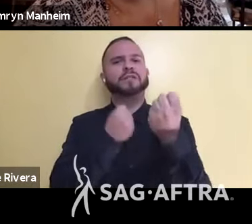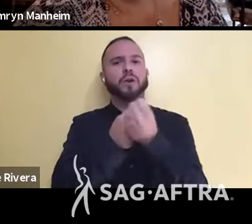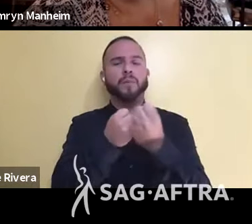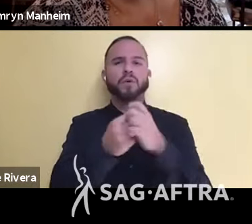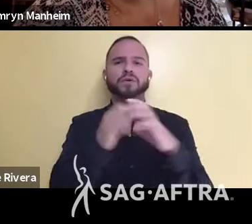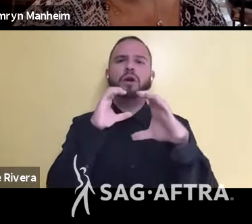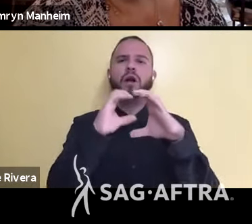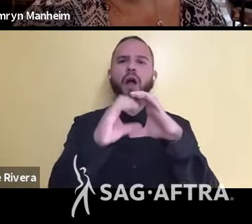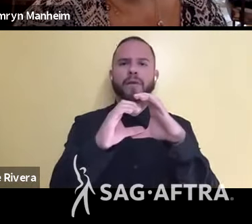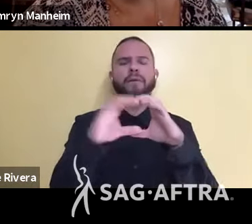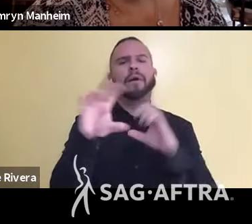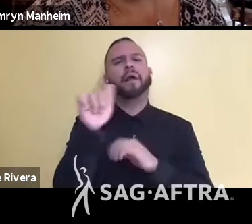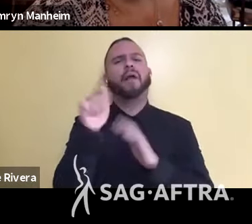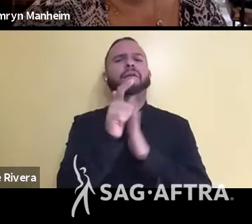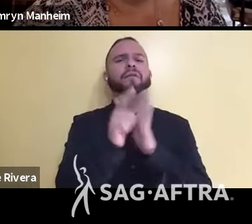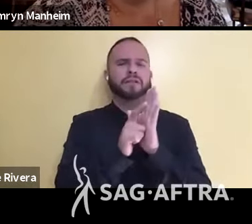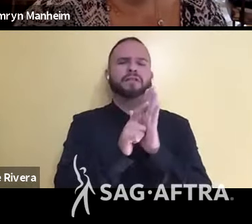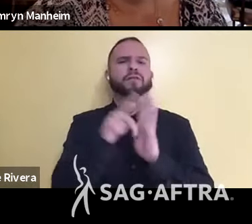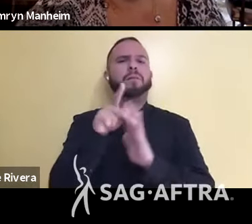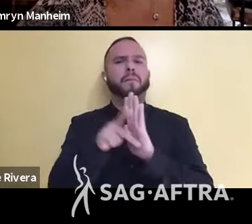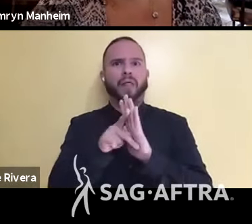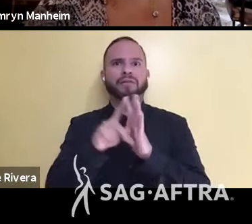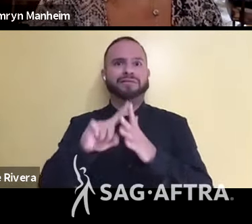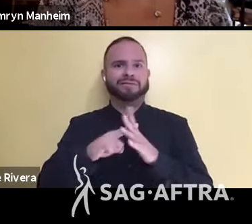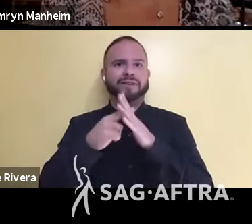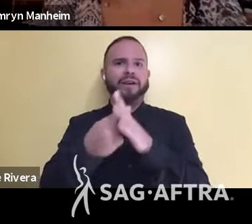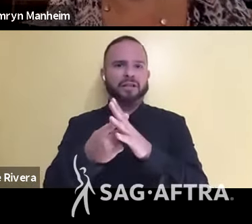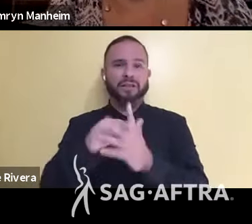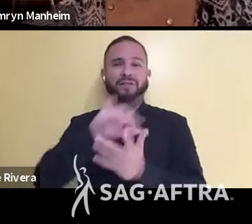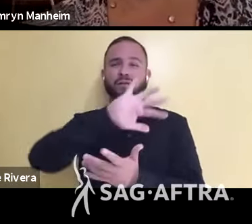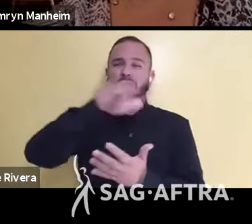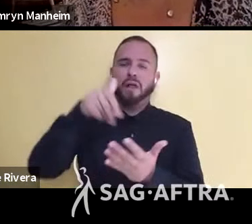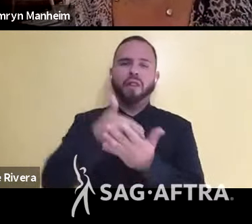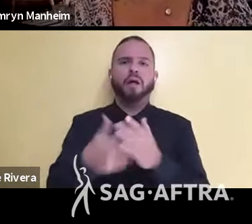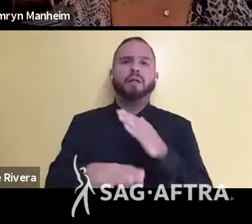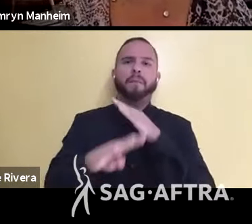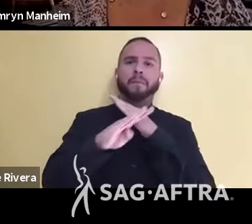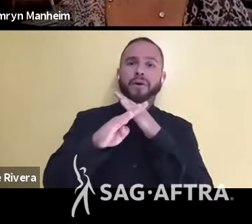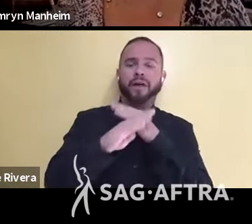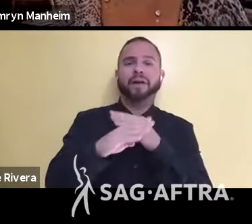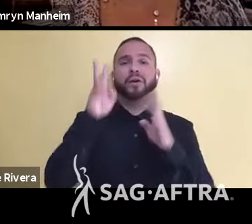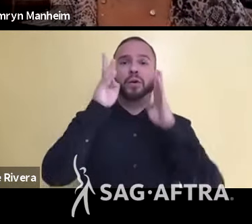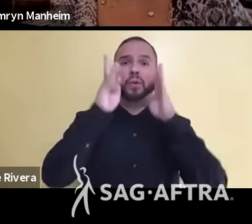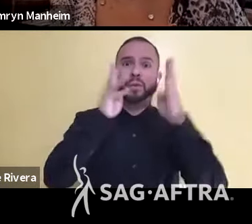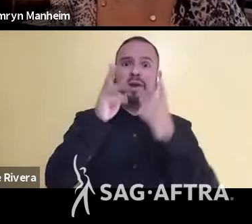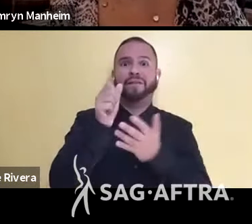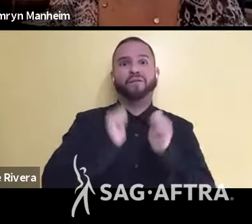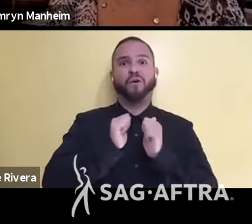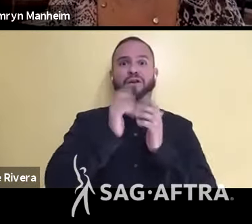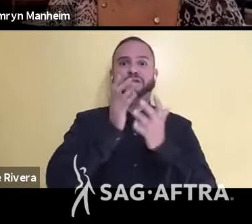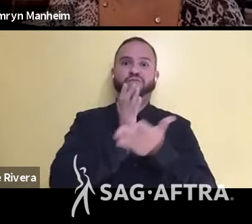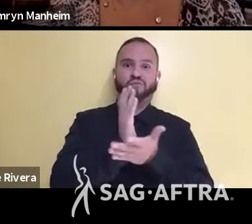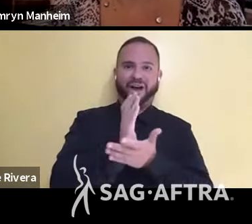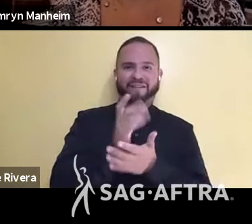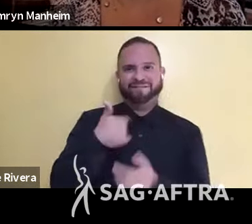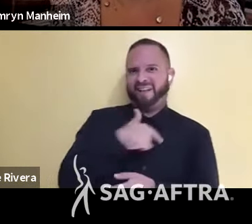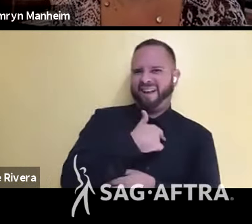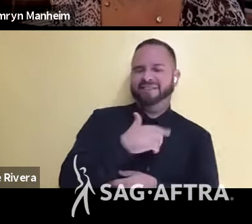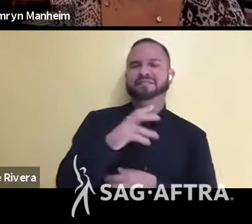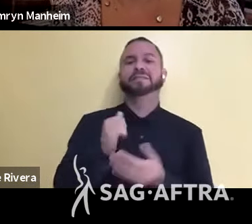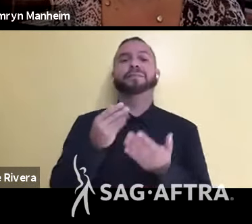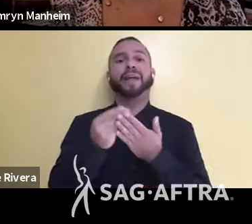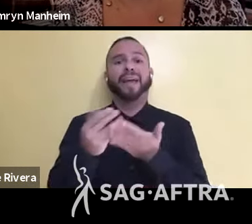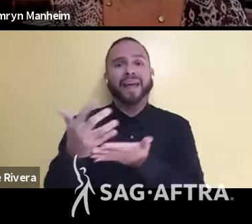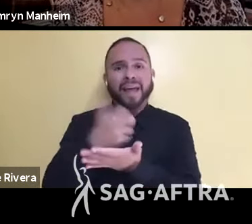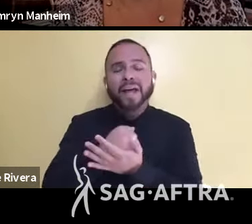other legislative policy initiatives, all of which protect the creative artists' rights. That's us, income, and ability to